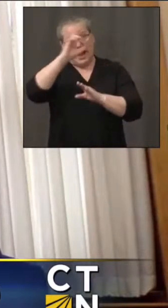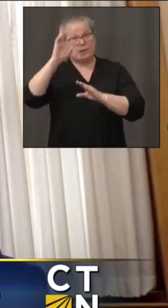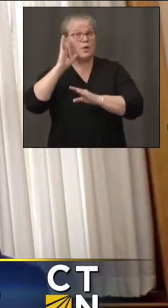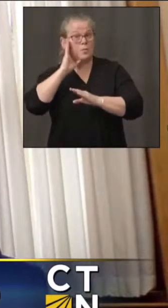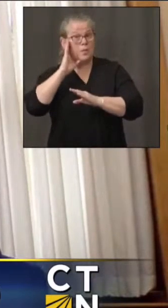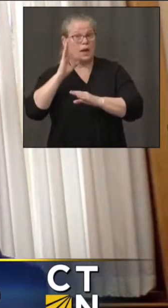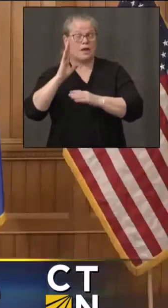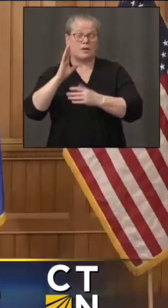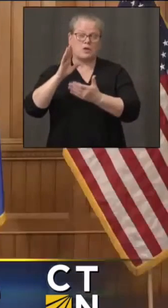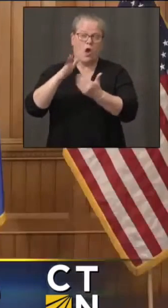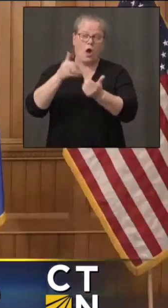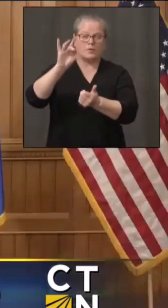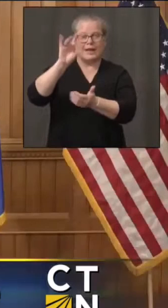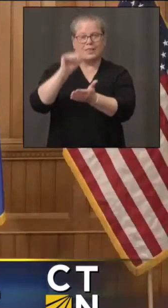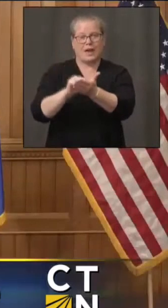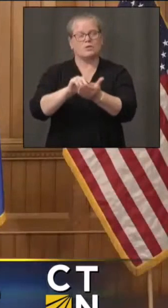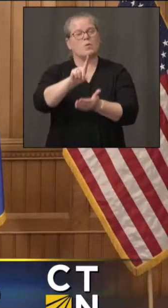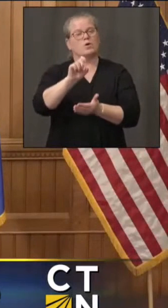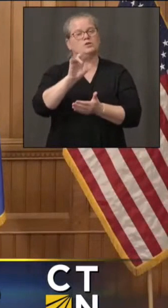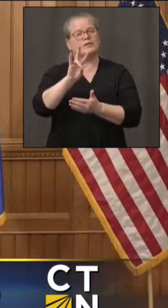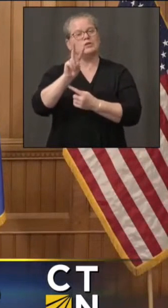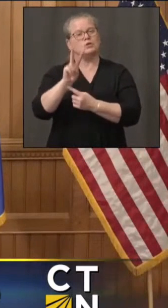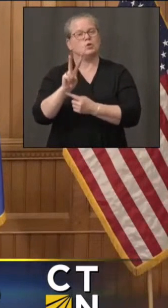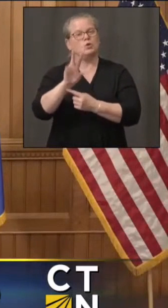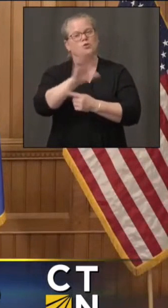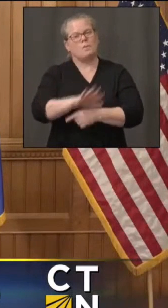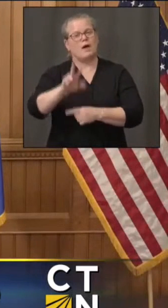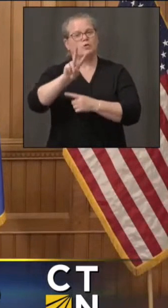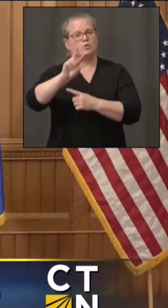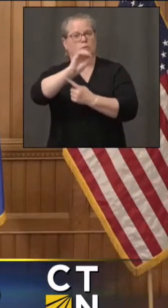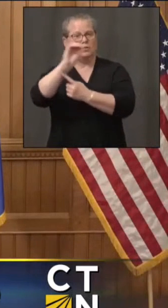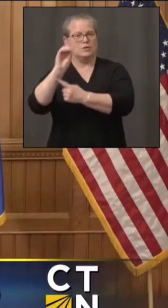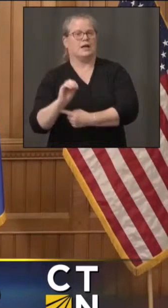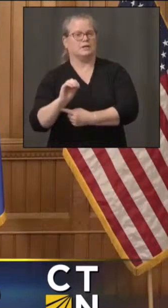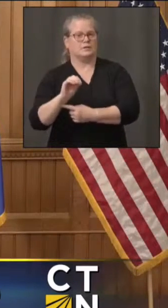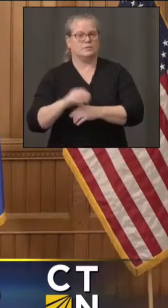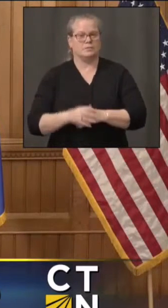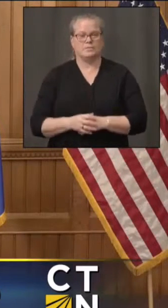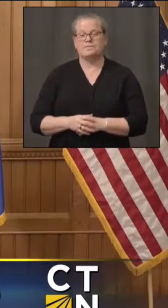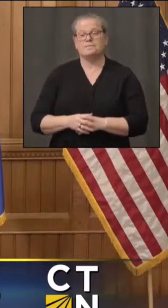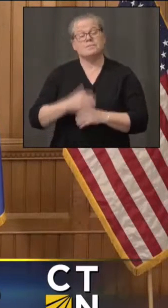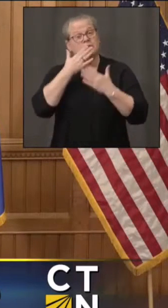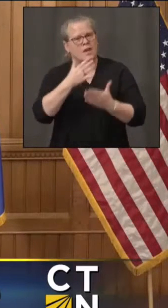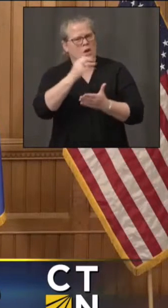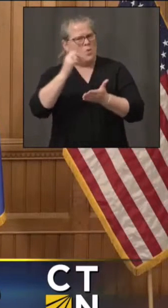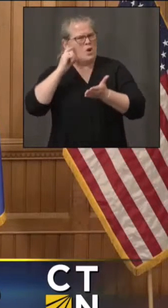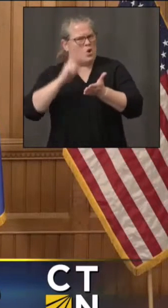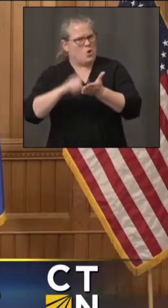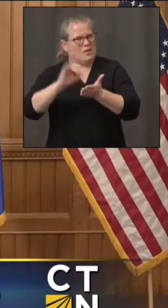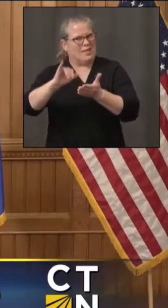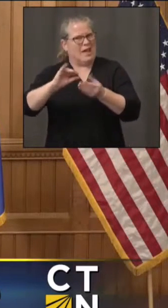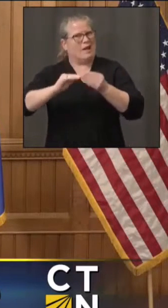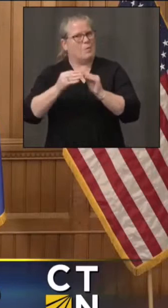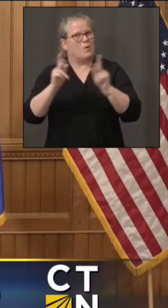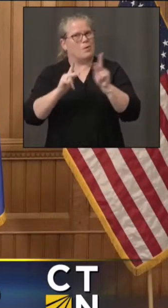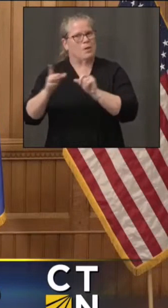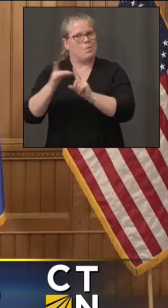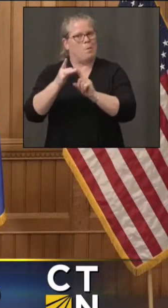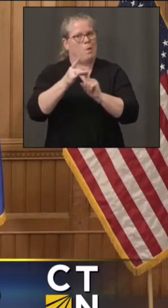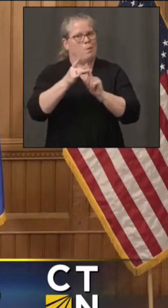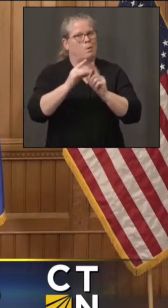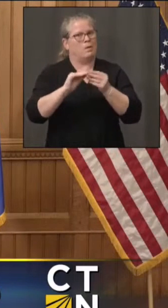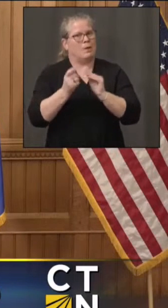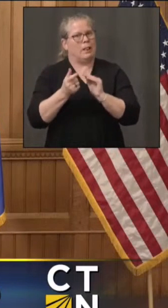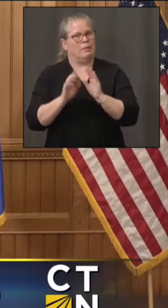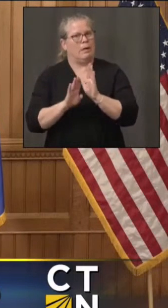Thank you. And, we're seeing the positivity rate creep up. Is there a benchmark rate right now